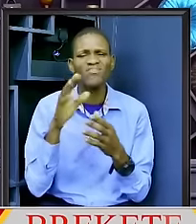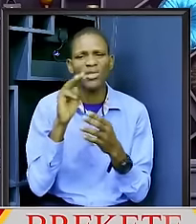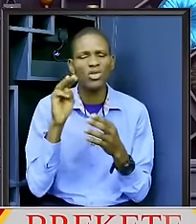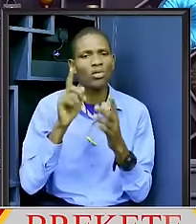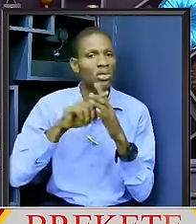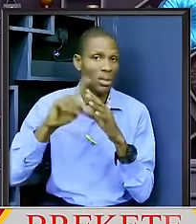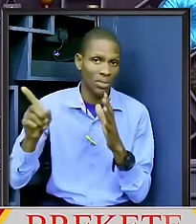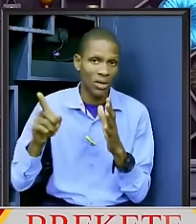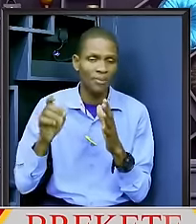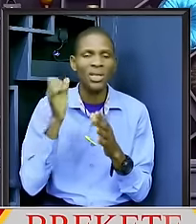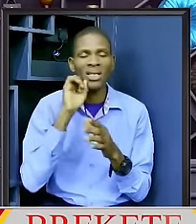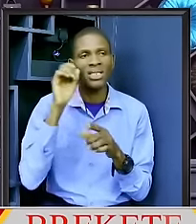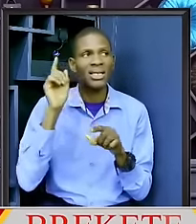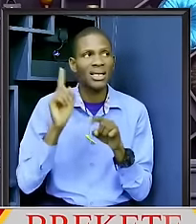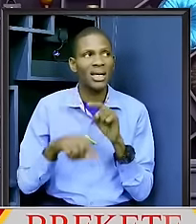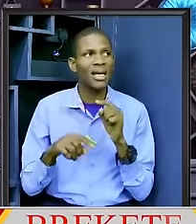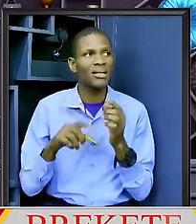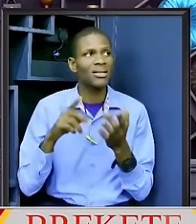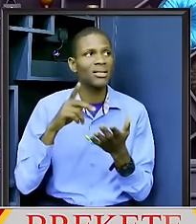disappear. Exactly, sir. She cannot